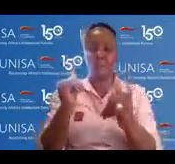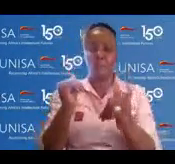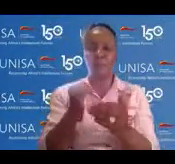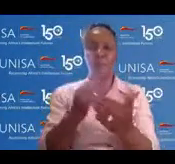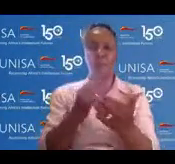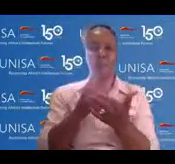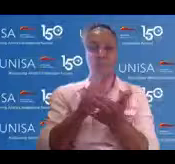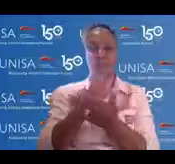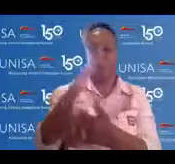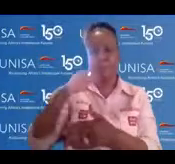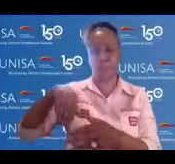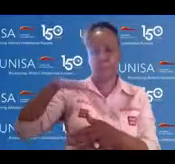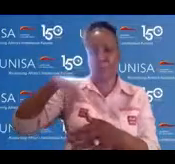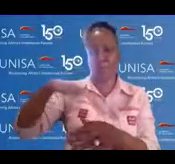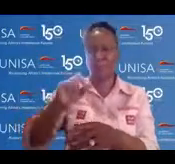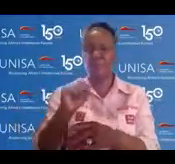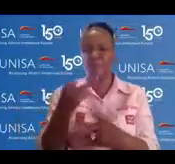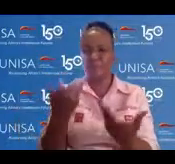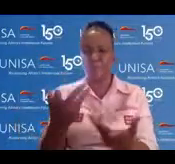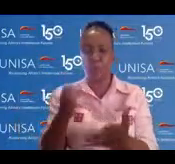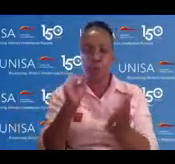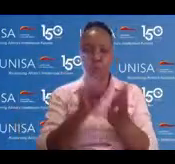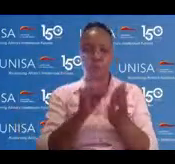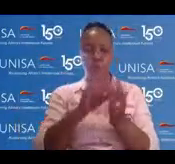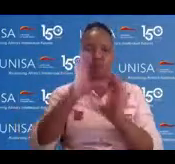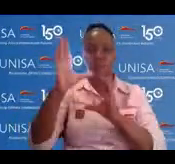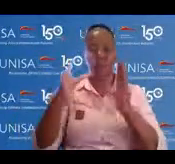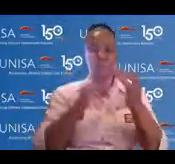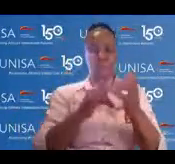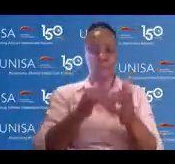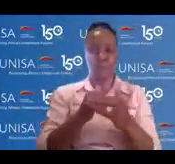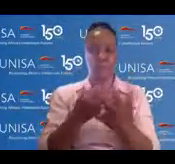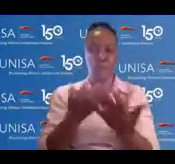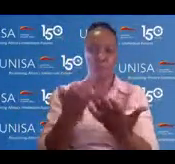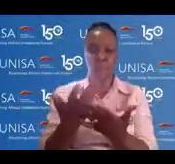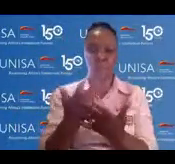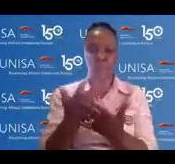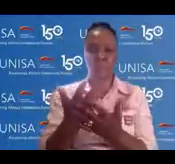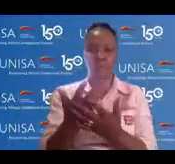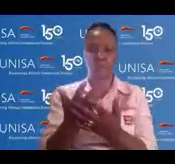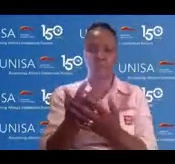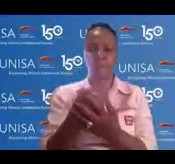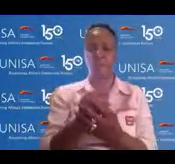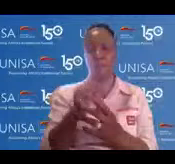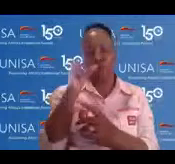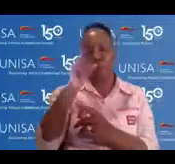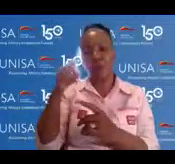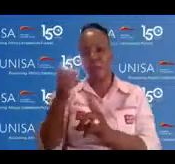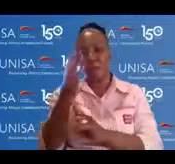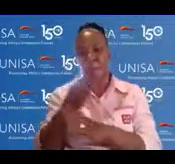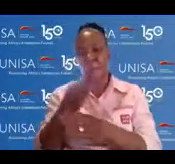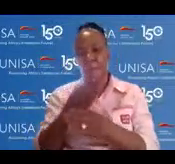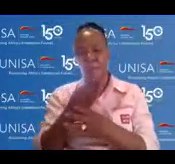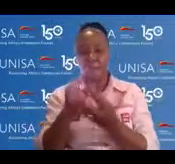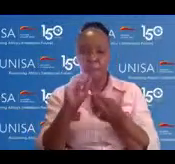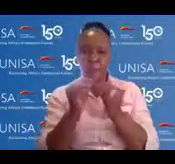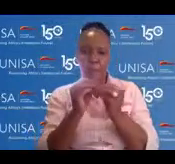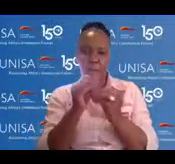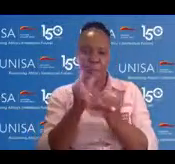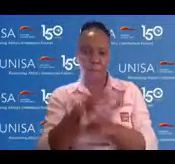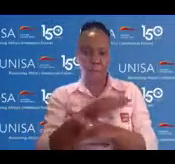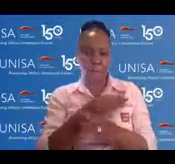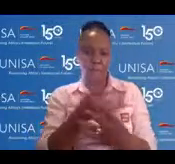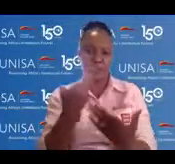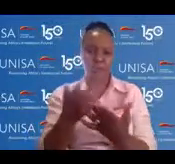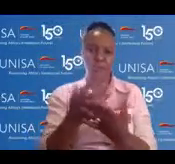put it in the chat. Is it impersonation? Is it fabrication? I see plagiarism